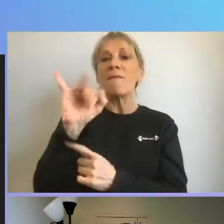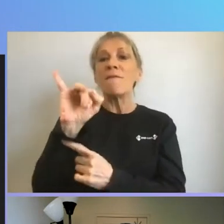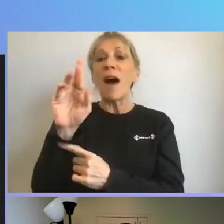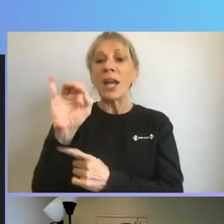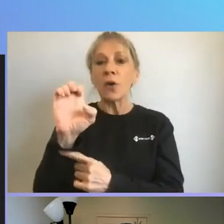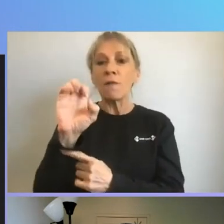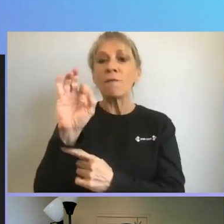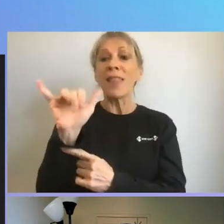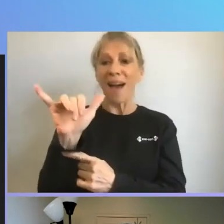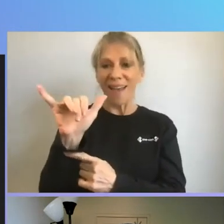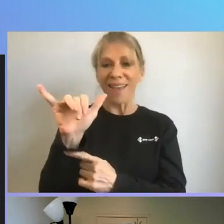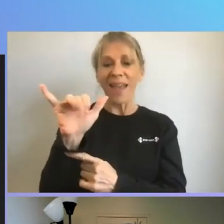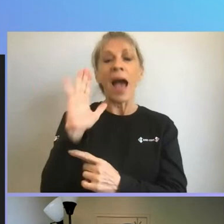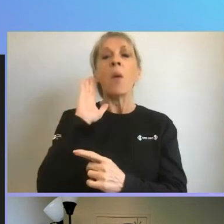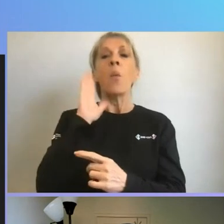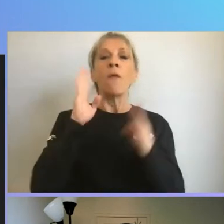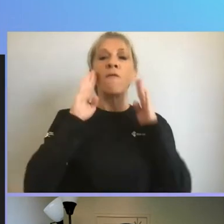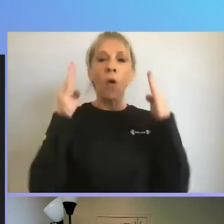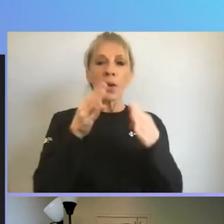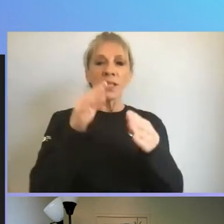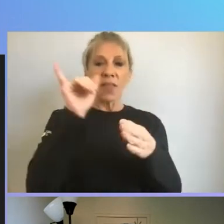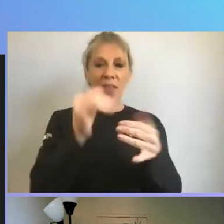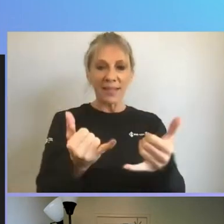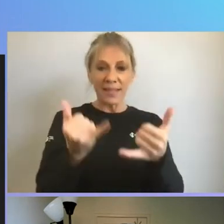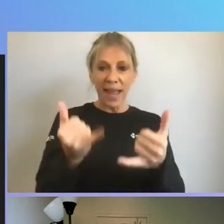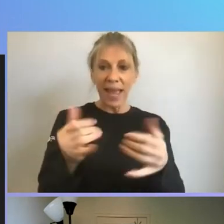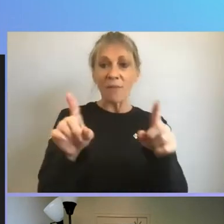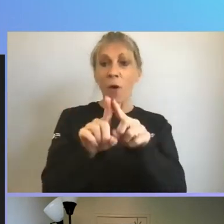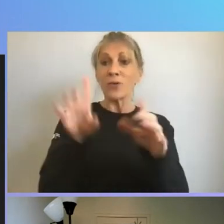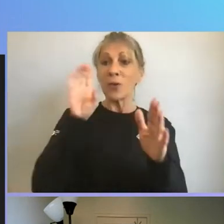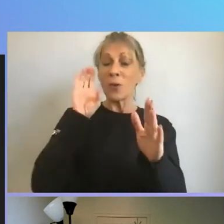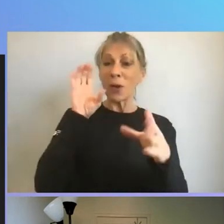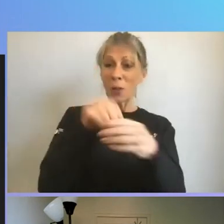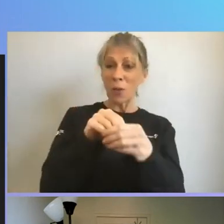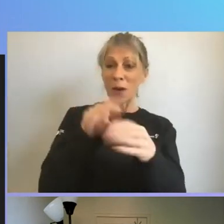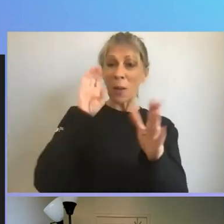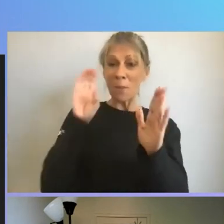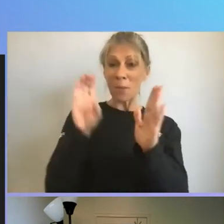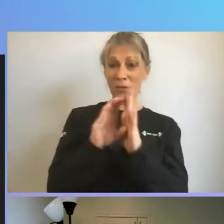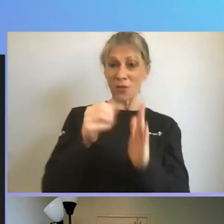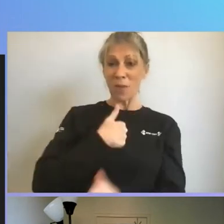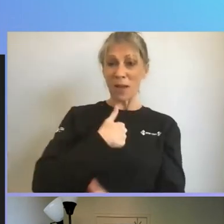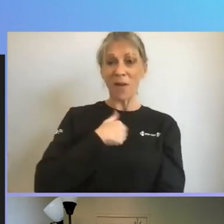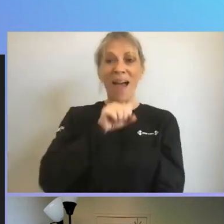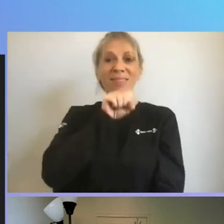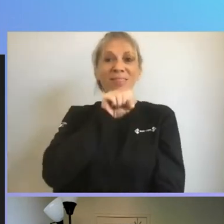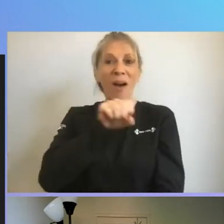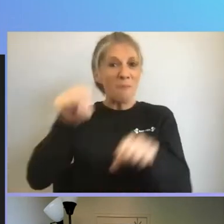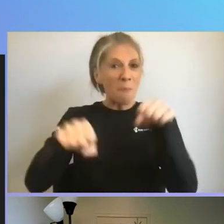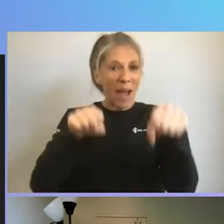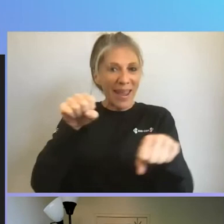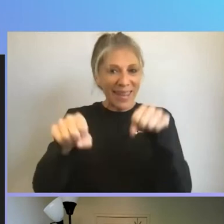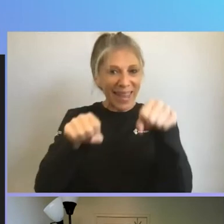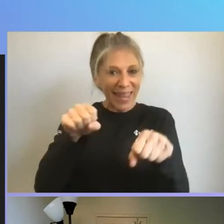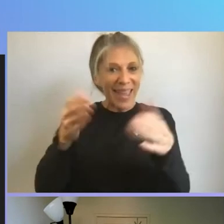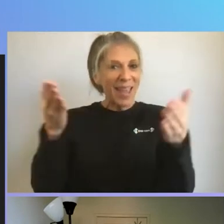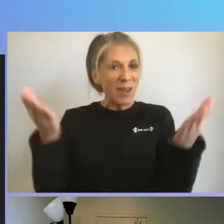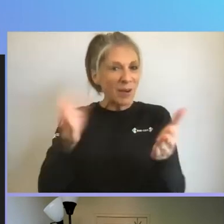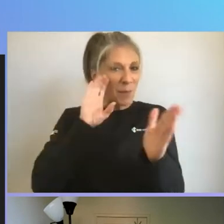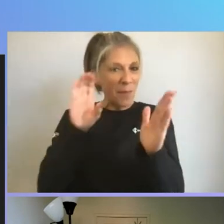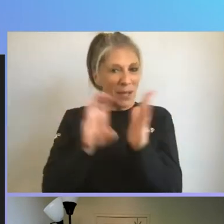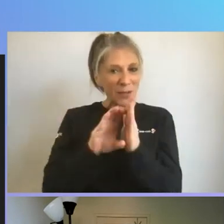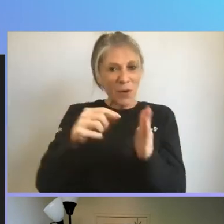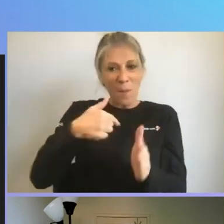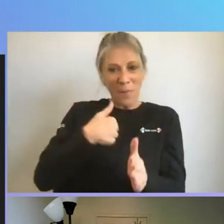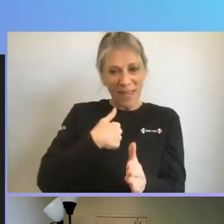Firefly today. I've also included a picture of myself just because I love biking. So here's a selfie of myself from